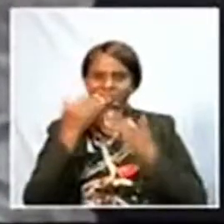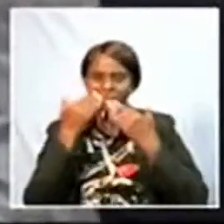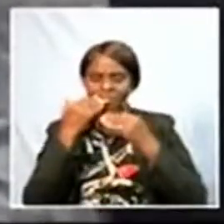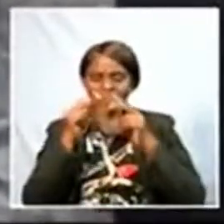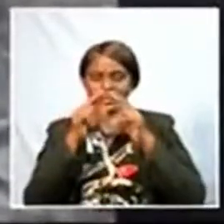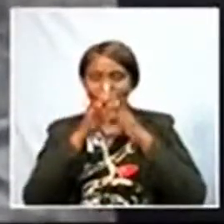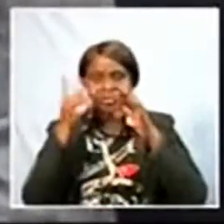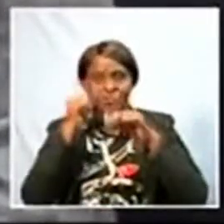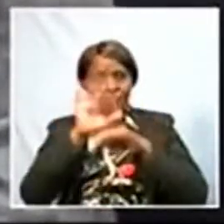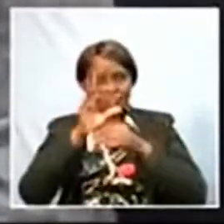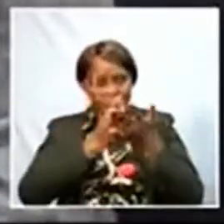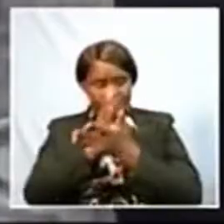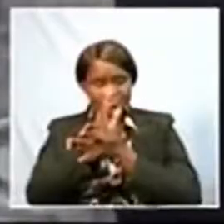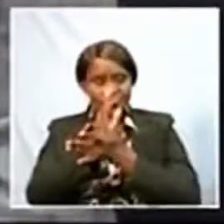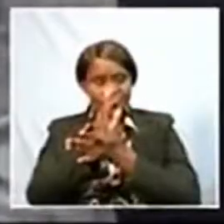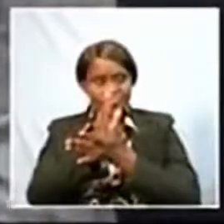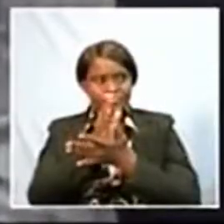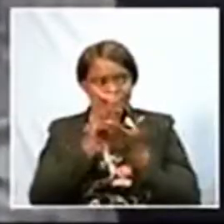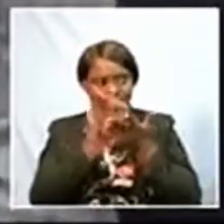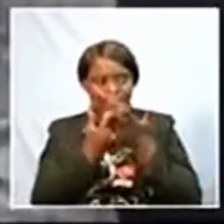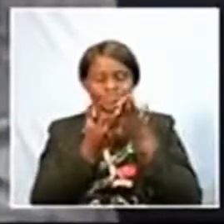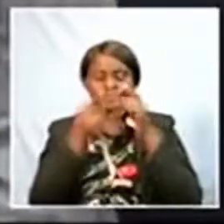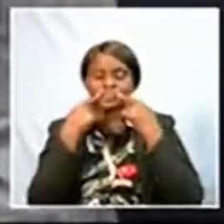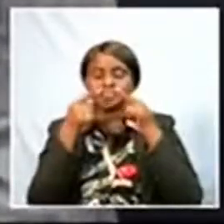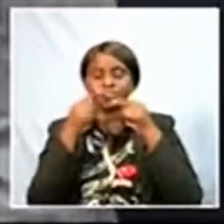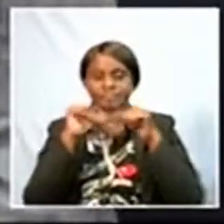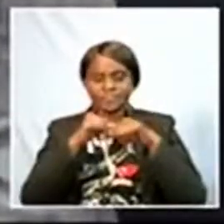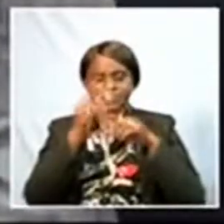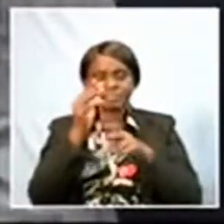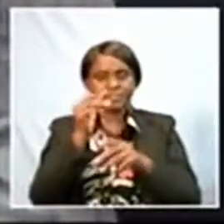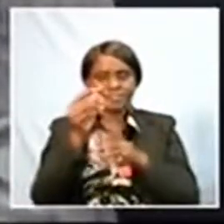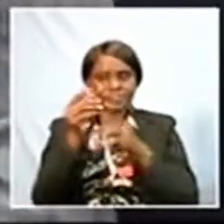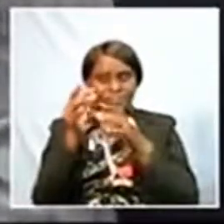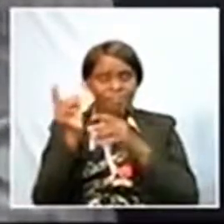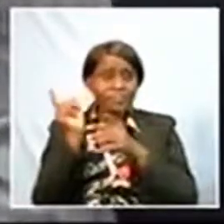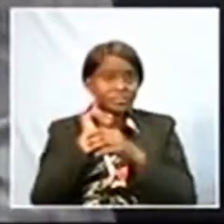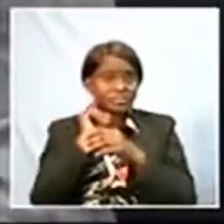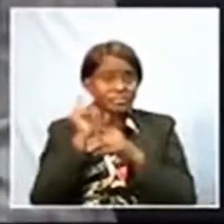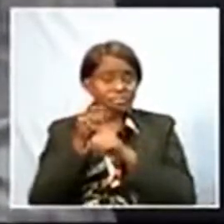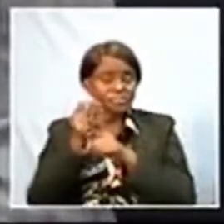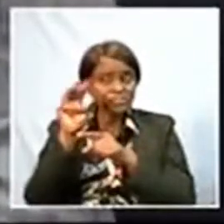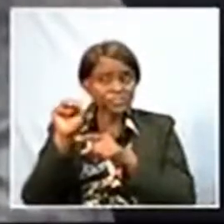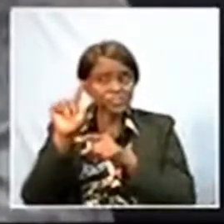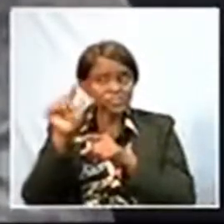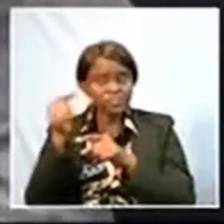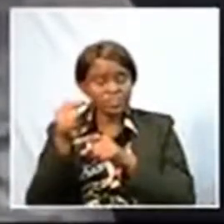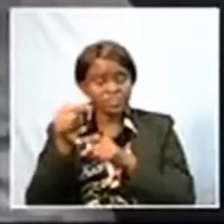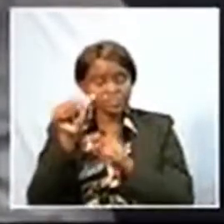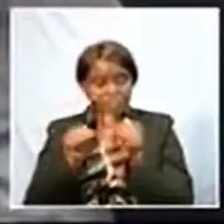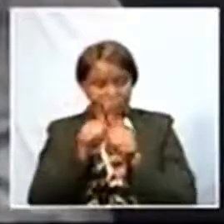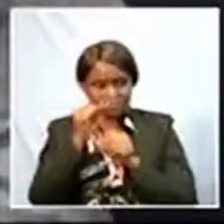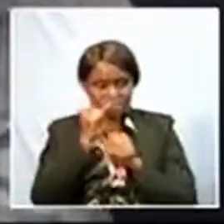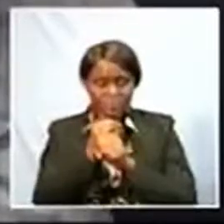correction. The circular we got from Ministry of Law Government is that each year we need to allocate 1 million